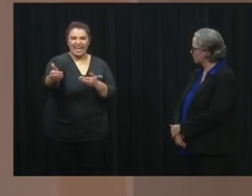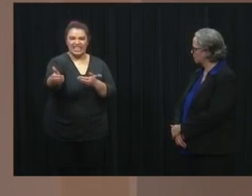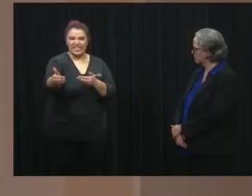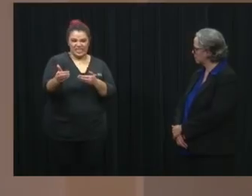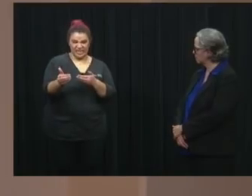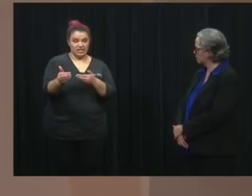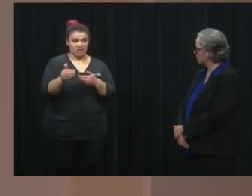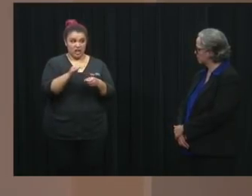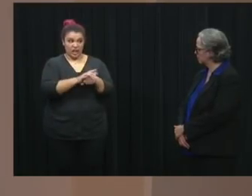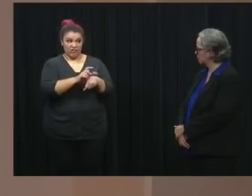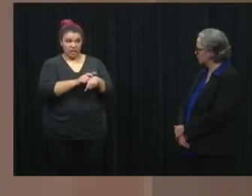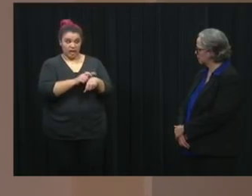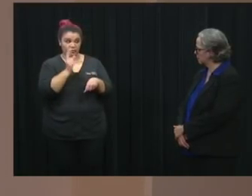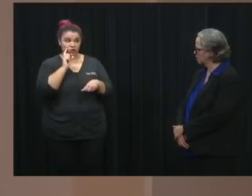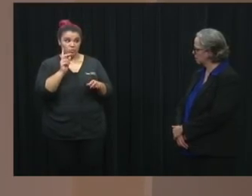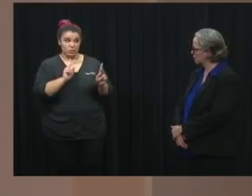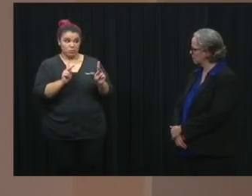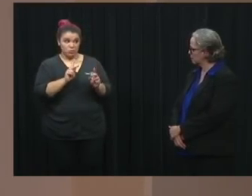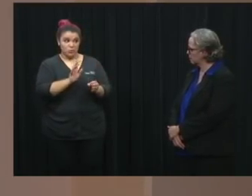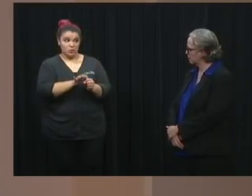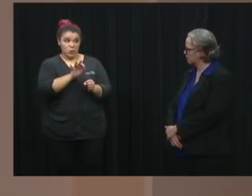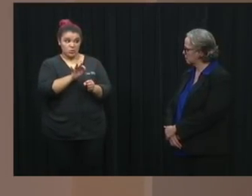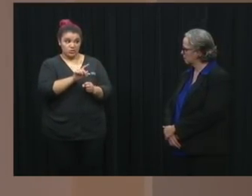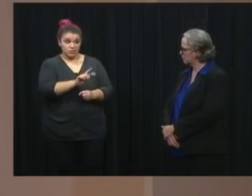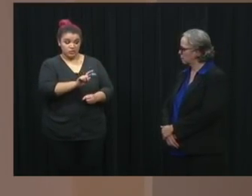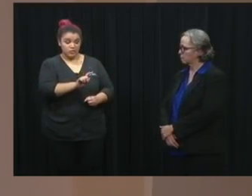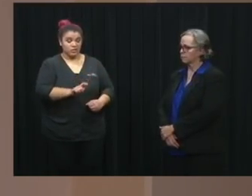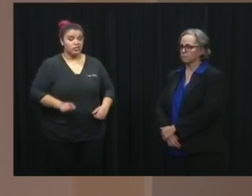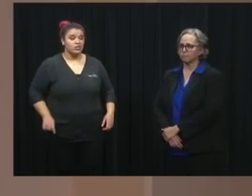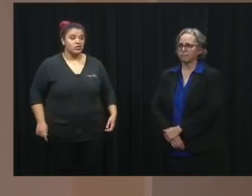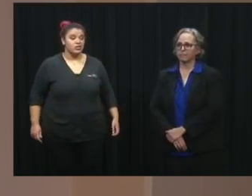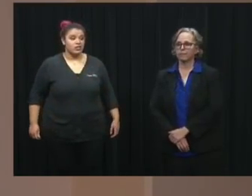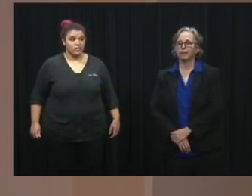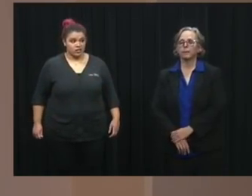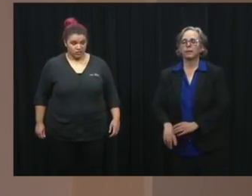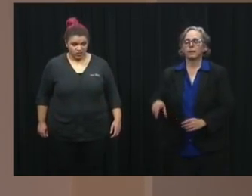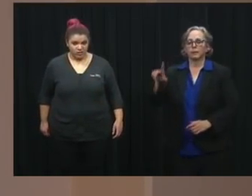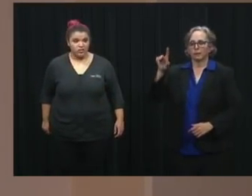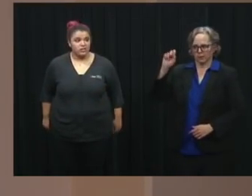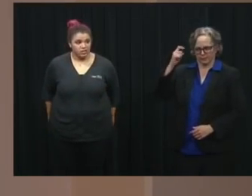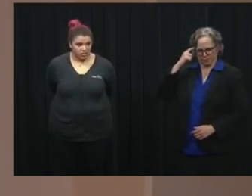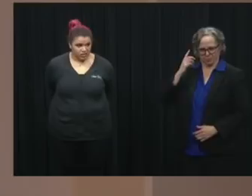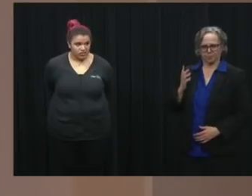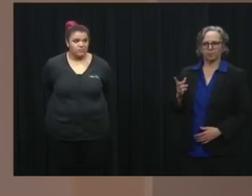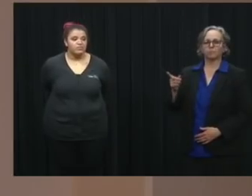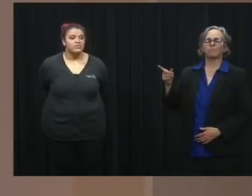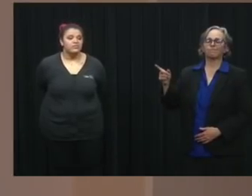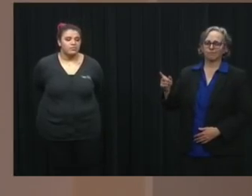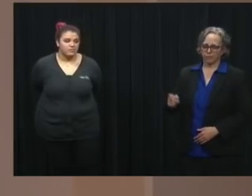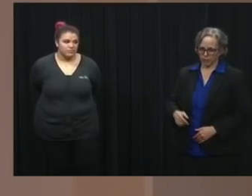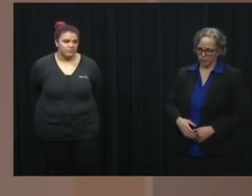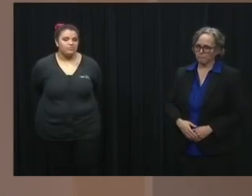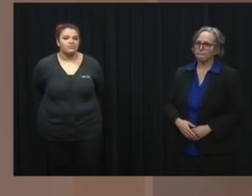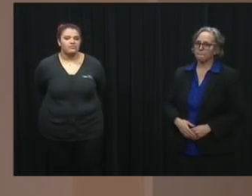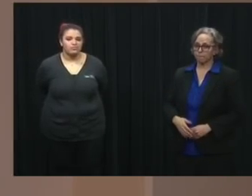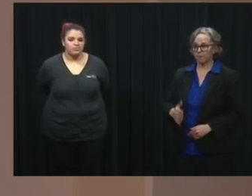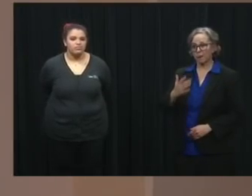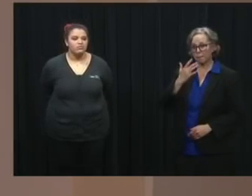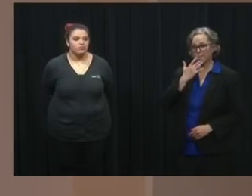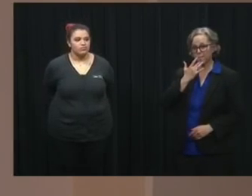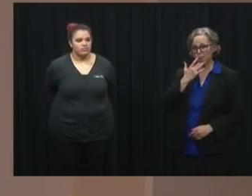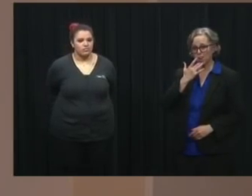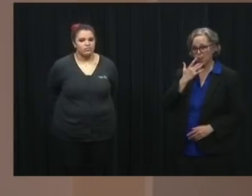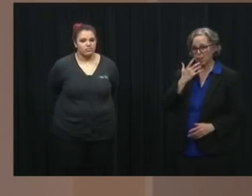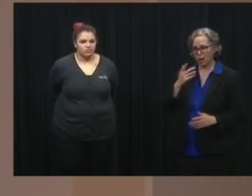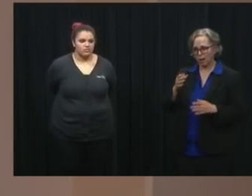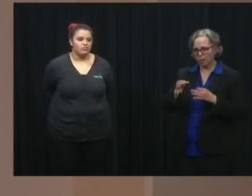Well, we would prefer a longer period of time. We think that a longer period of time would have been better for the voters of the